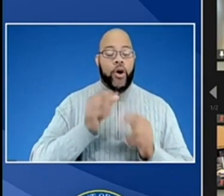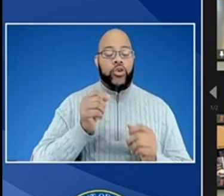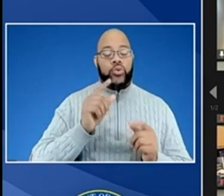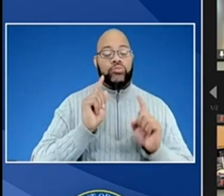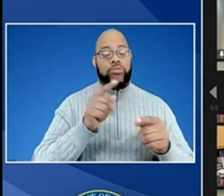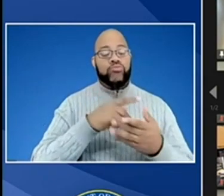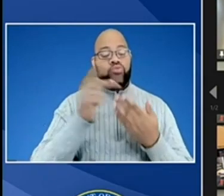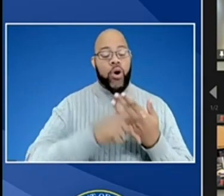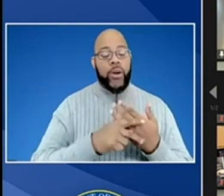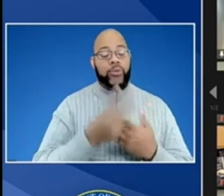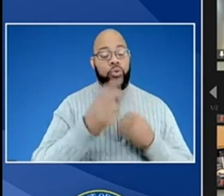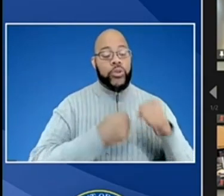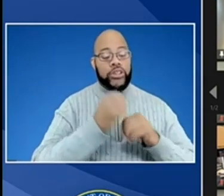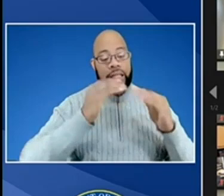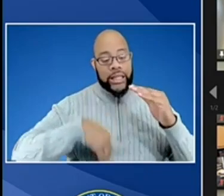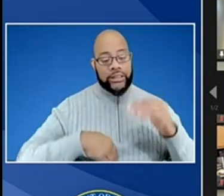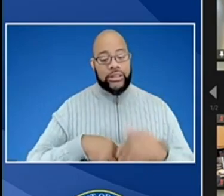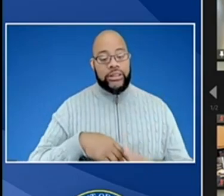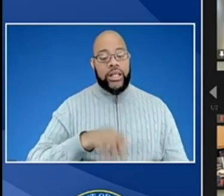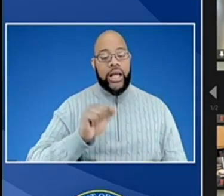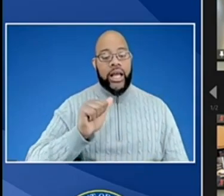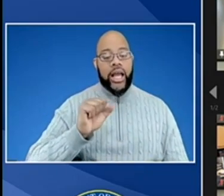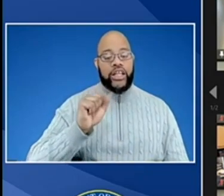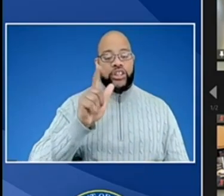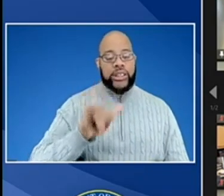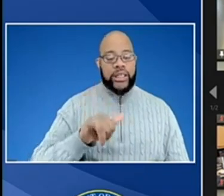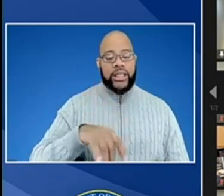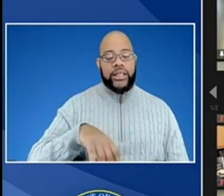Ashley Pizzuti as primary.